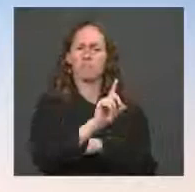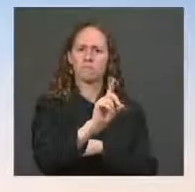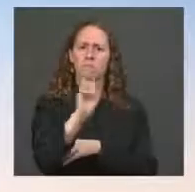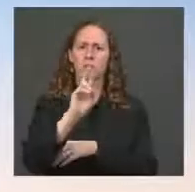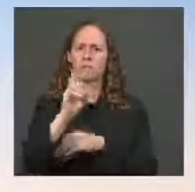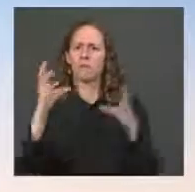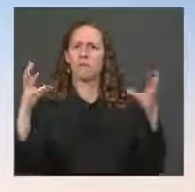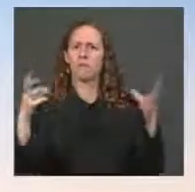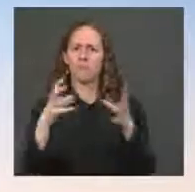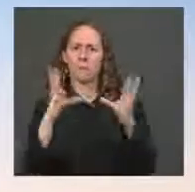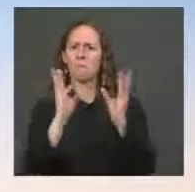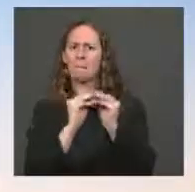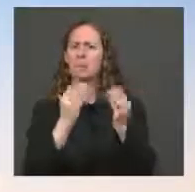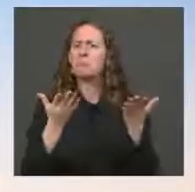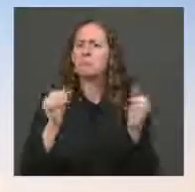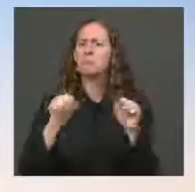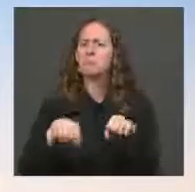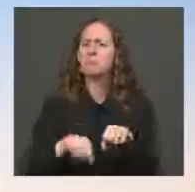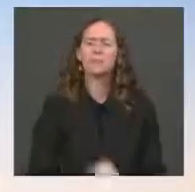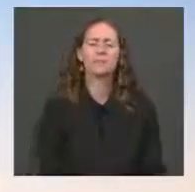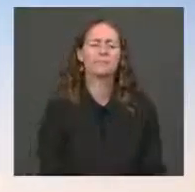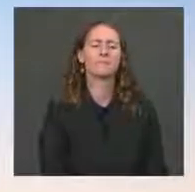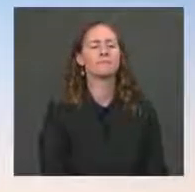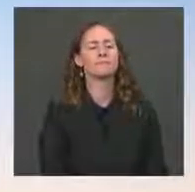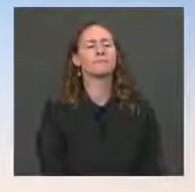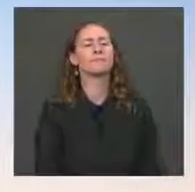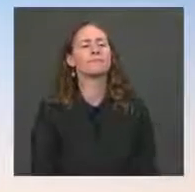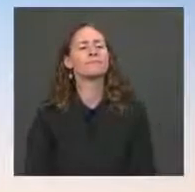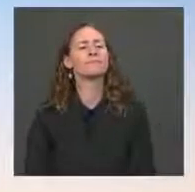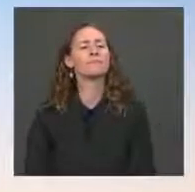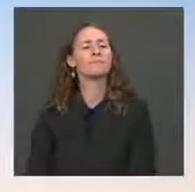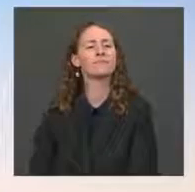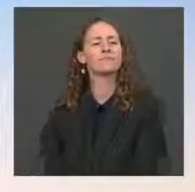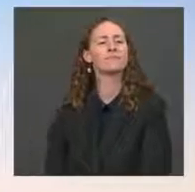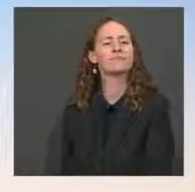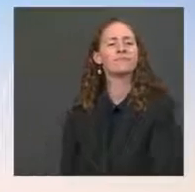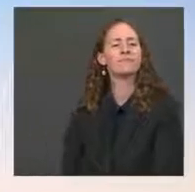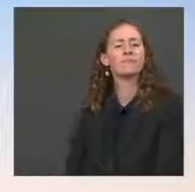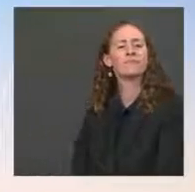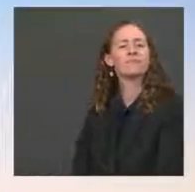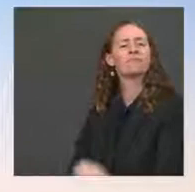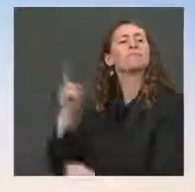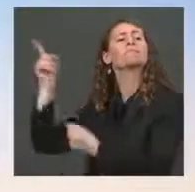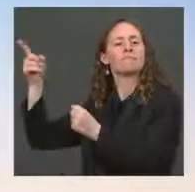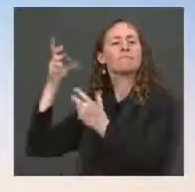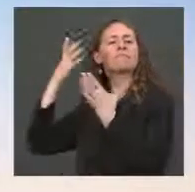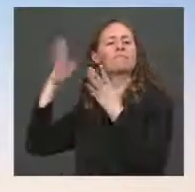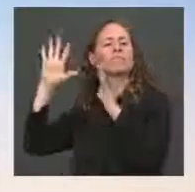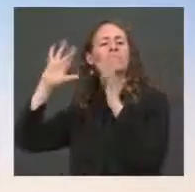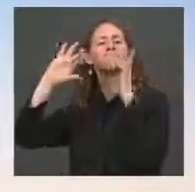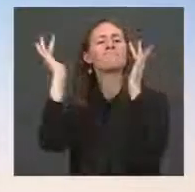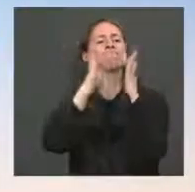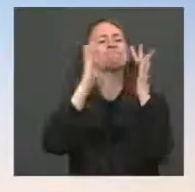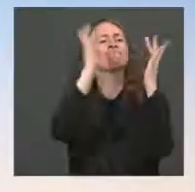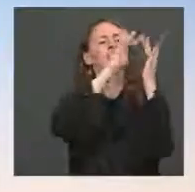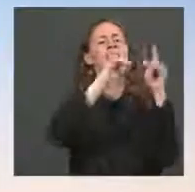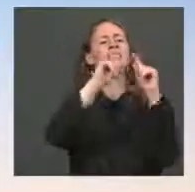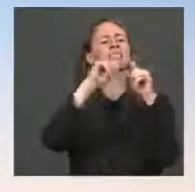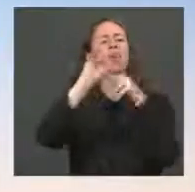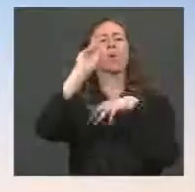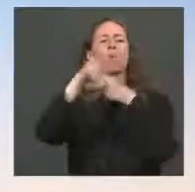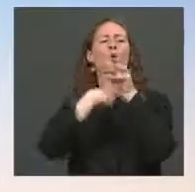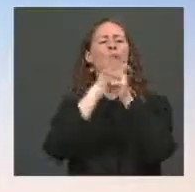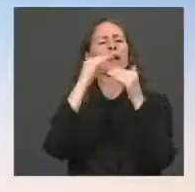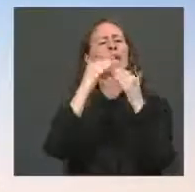or so. Go ahead, Patsy. Thanks, Jen. So on President Biden's call to world leaders to recommit against the